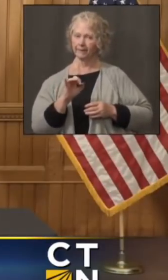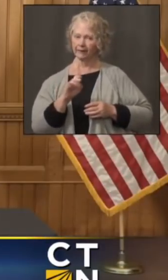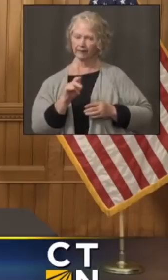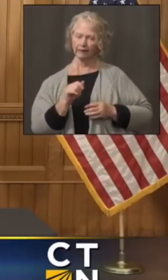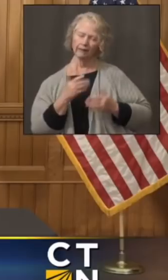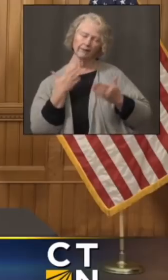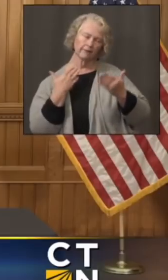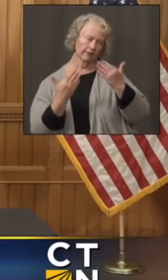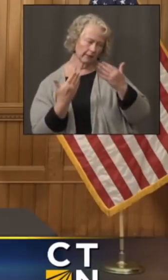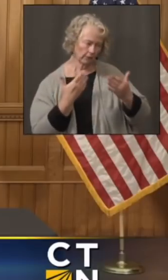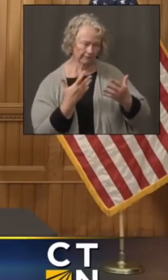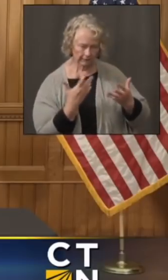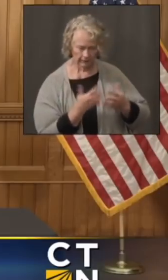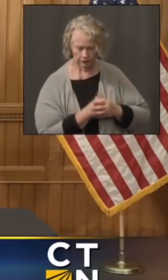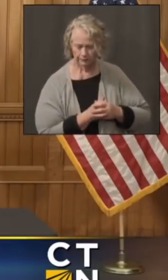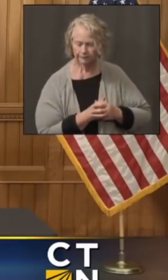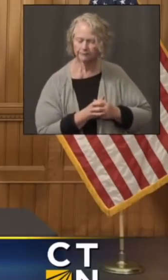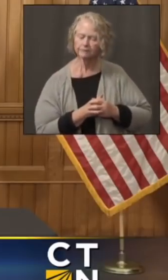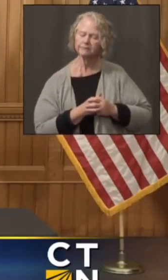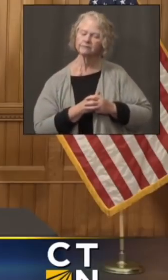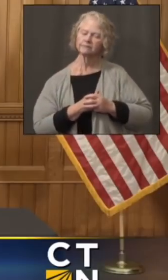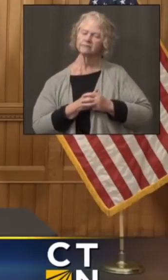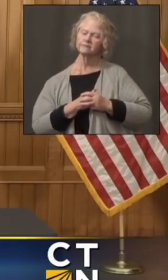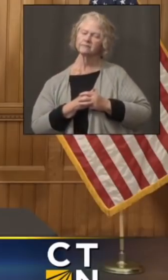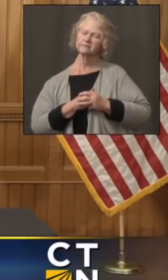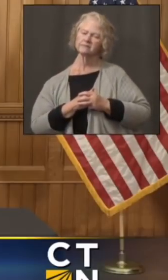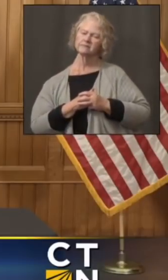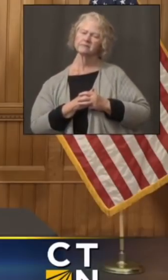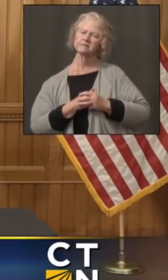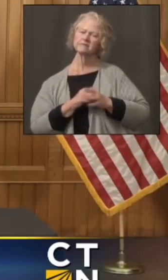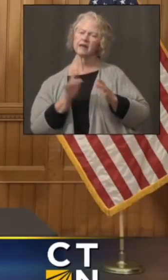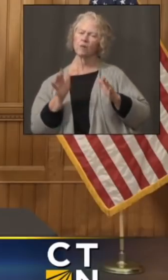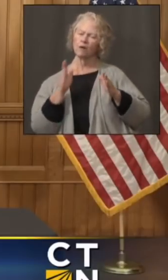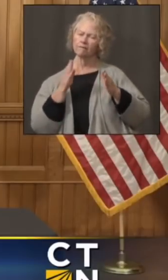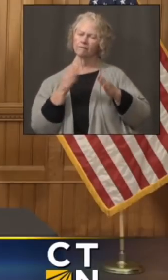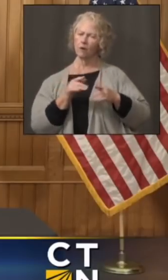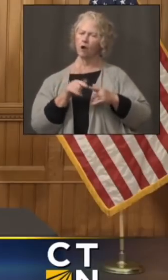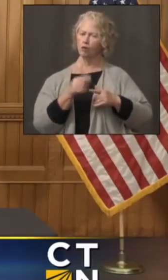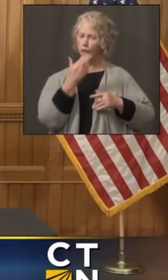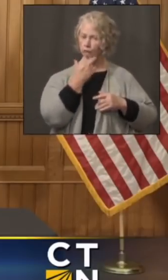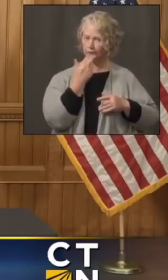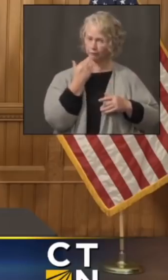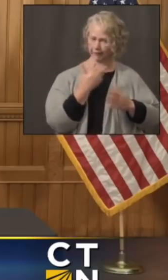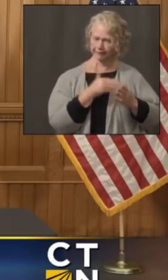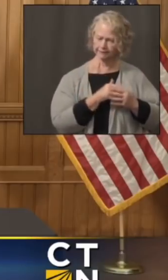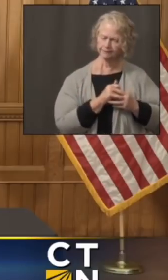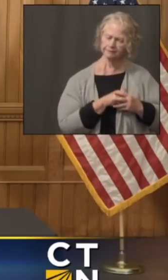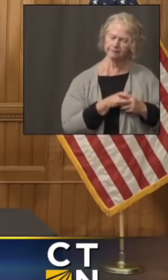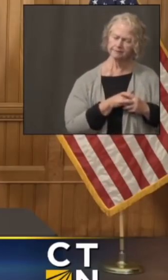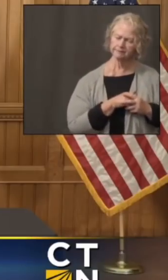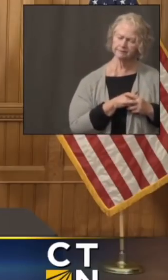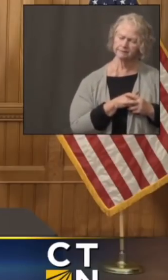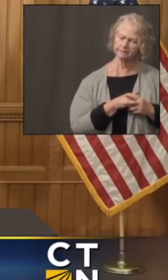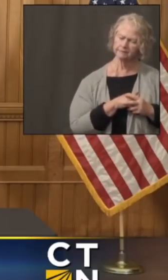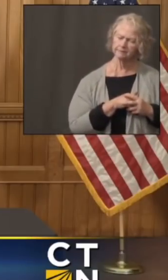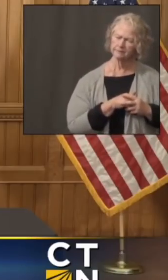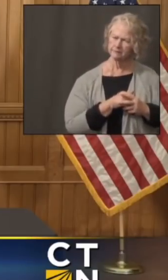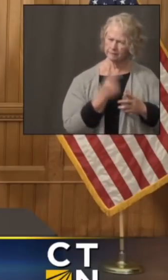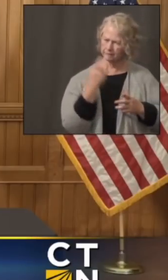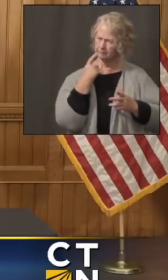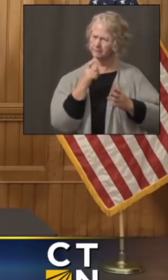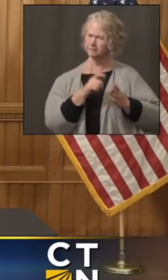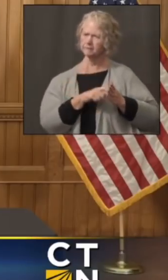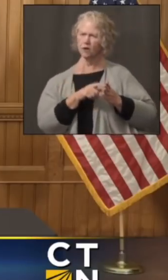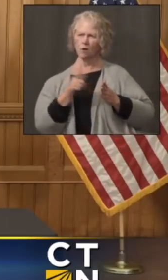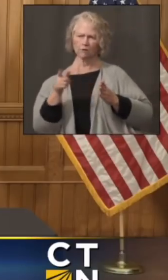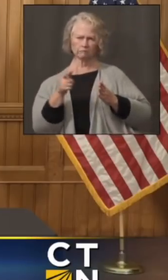Thanks very much. Good afternoon. Sticking with the subject of restaurants, Governor, we are noticing a lot of large groups